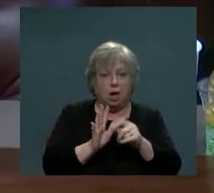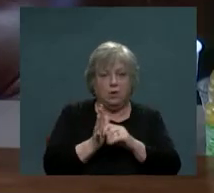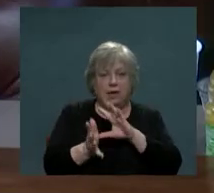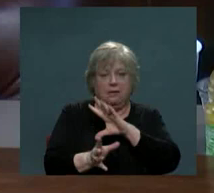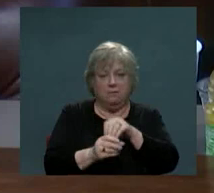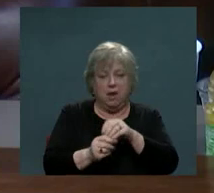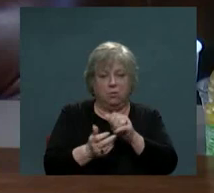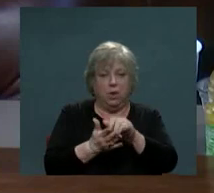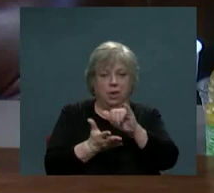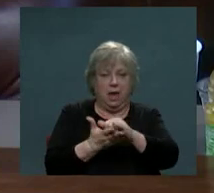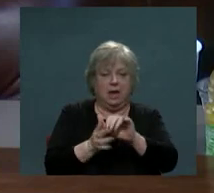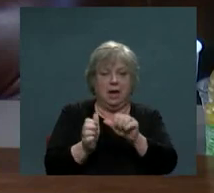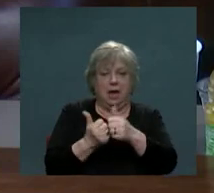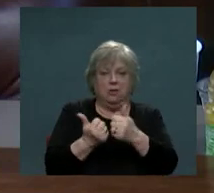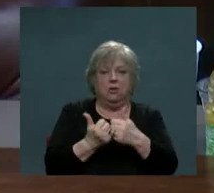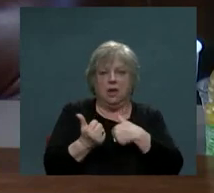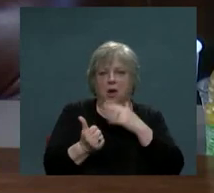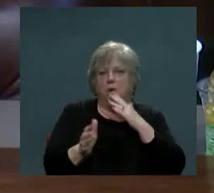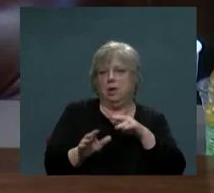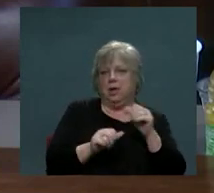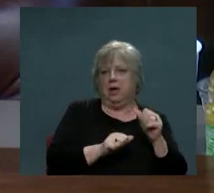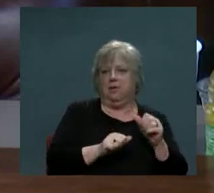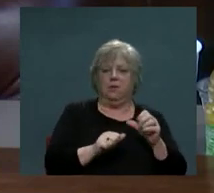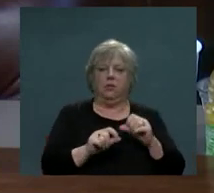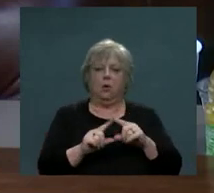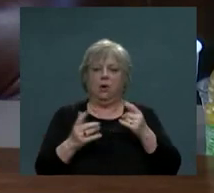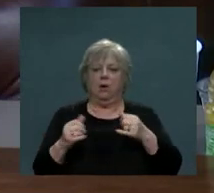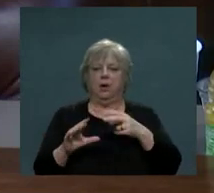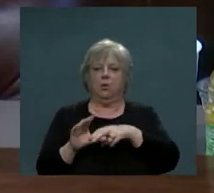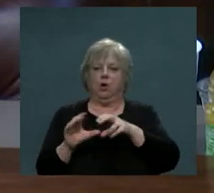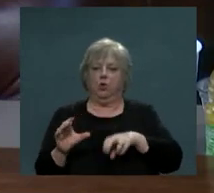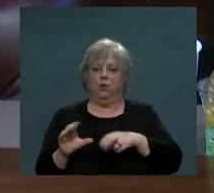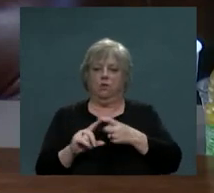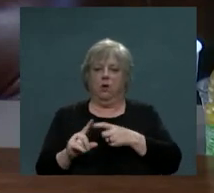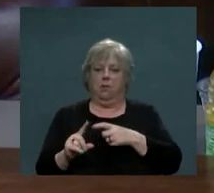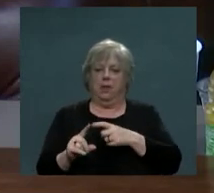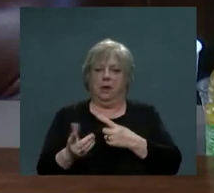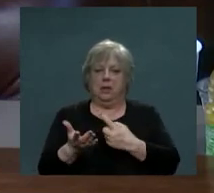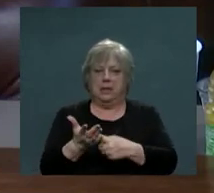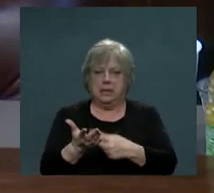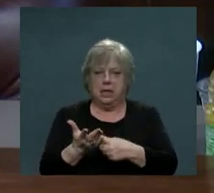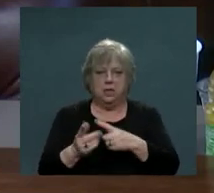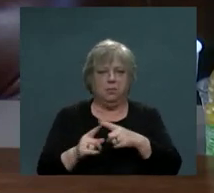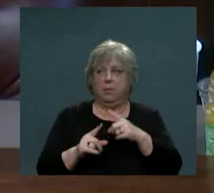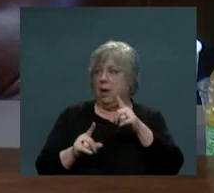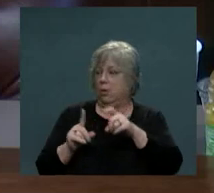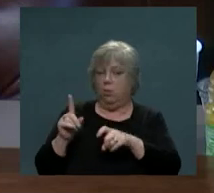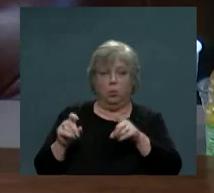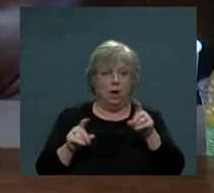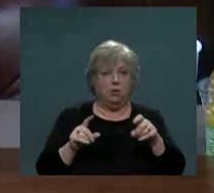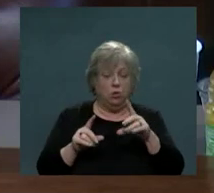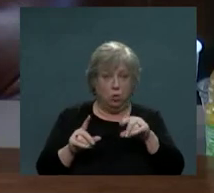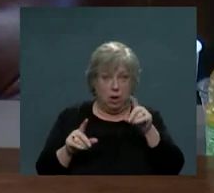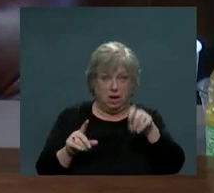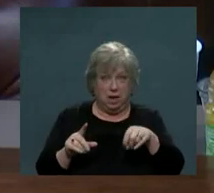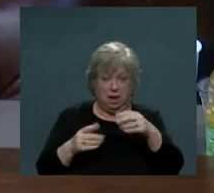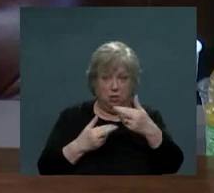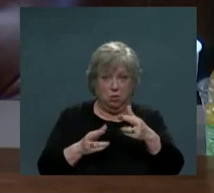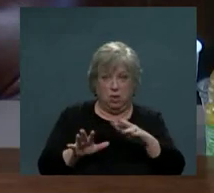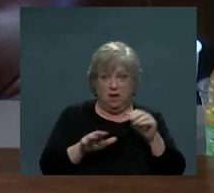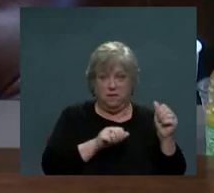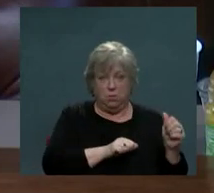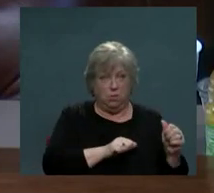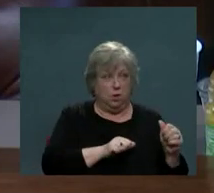leave the room. So I'm not. I'm recusing from the conversation. I guess my question to you or the mayor or Bruce, do you guys think I need to leave the